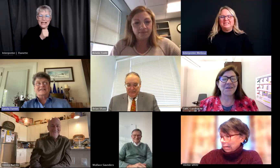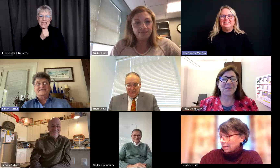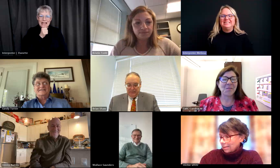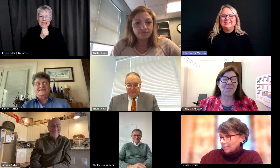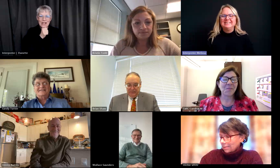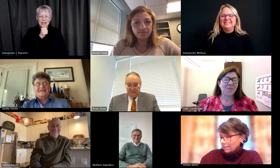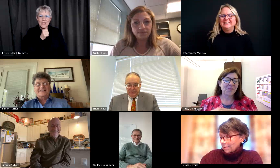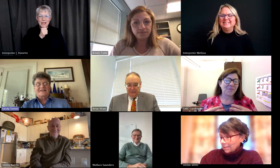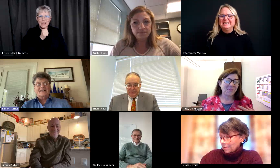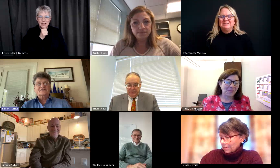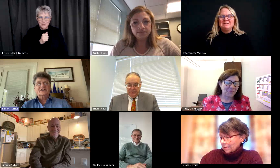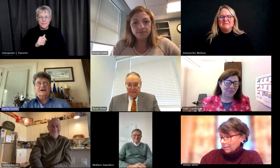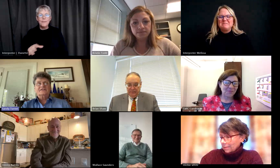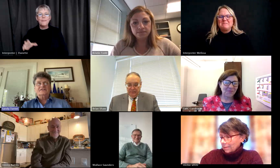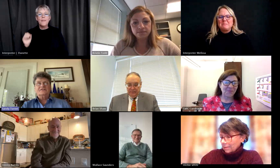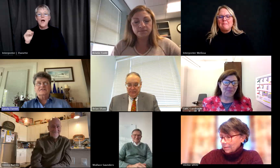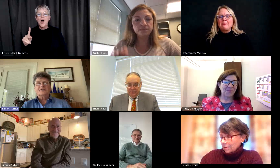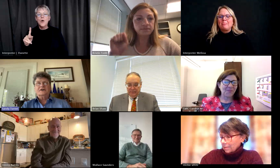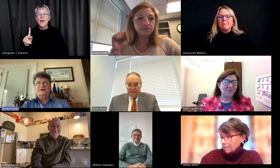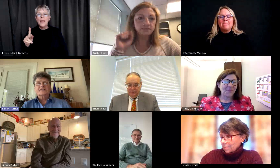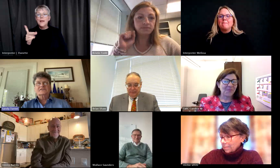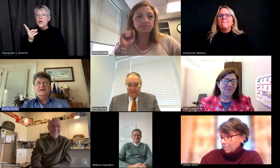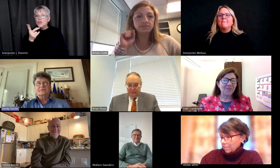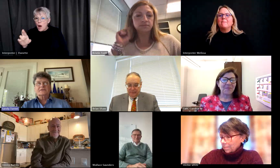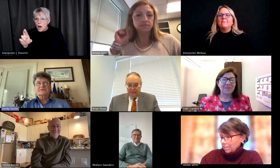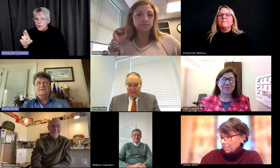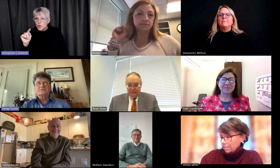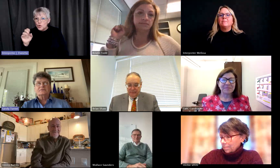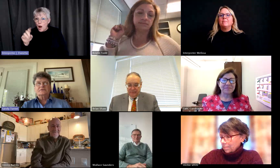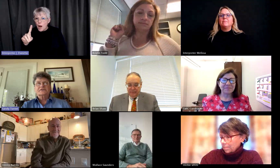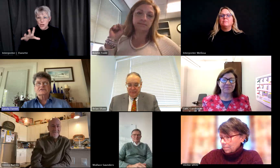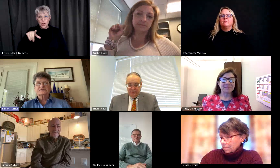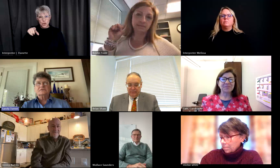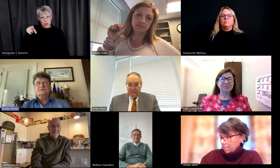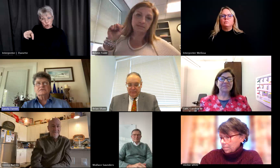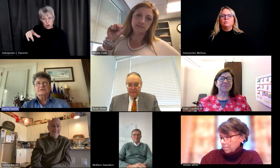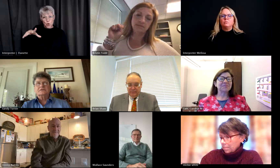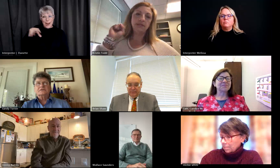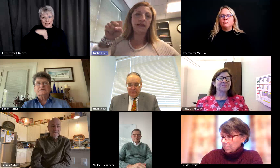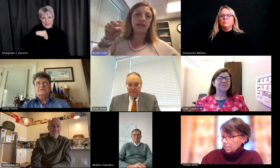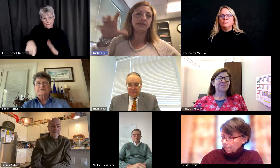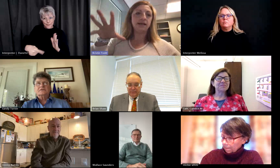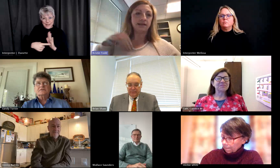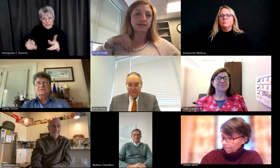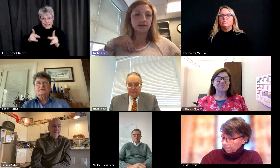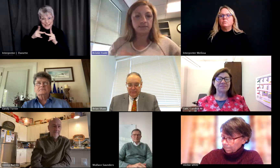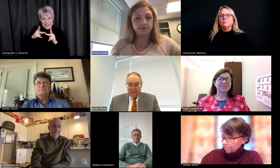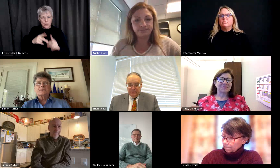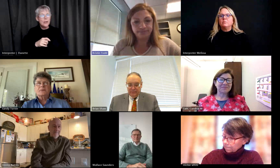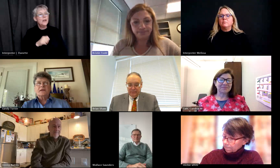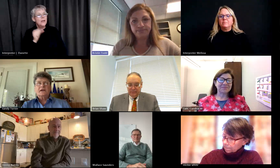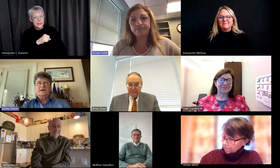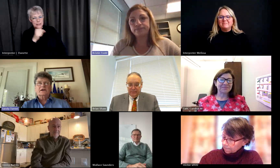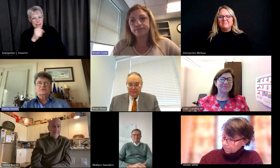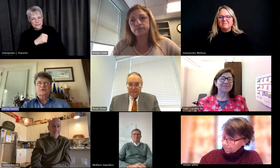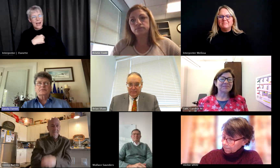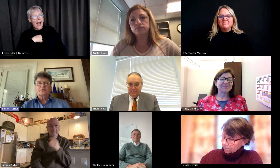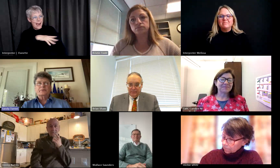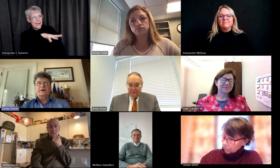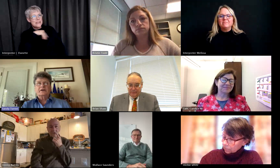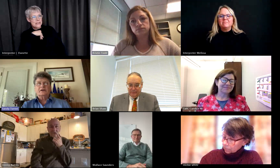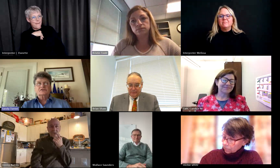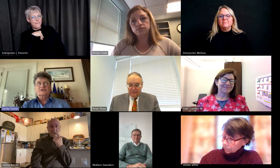Okay. Good. Dr. Todd, do you accept this position? Yes, I accept. It